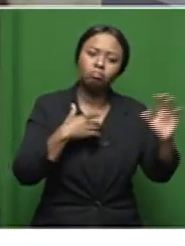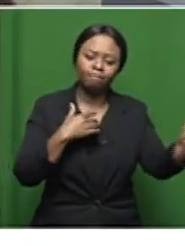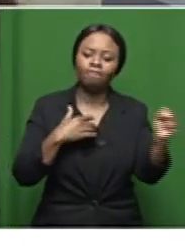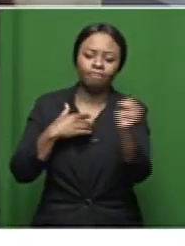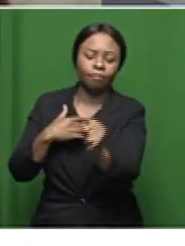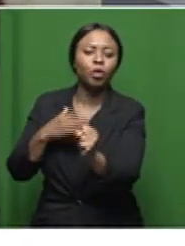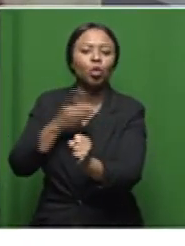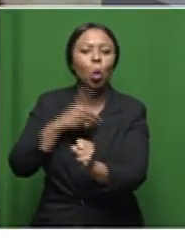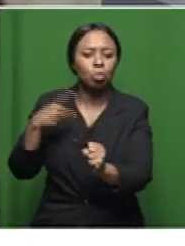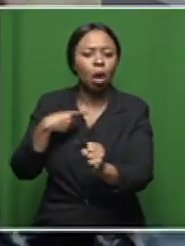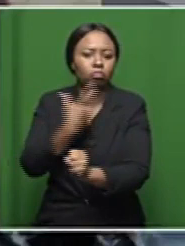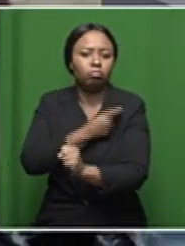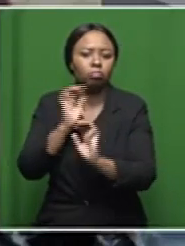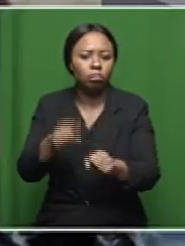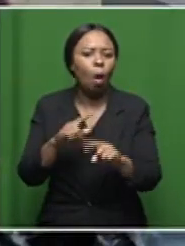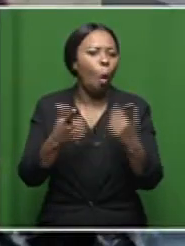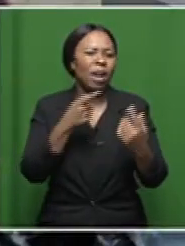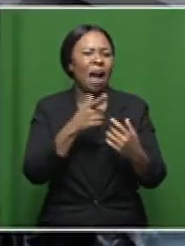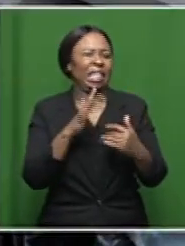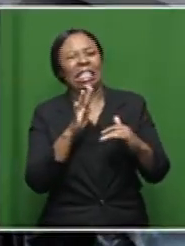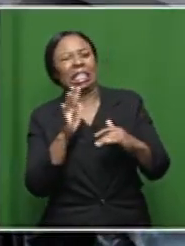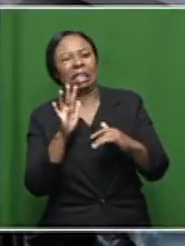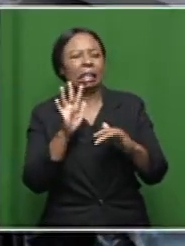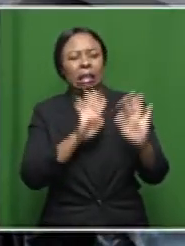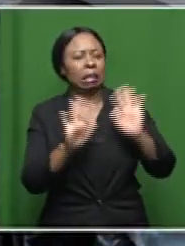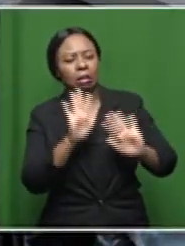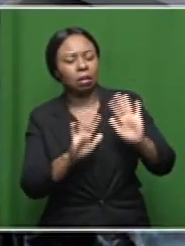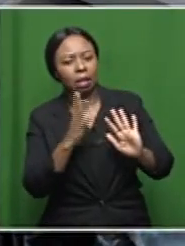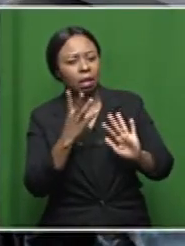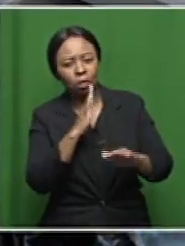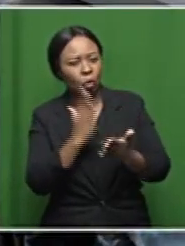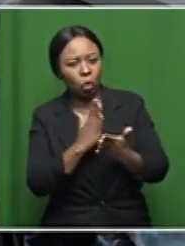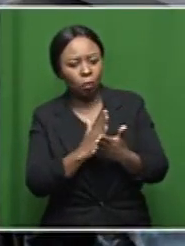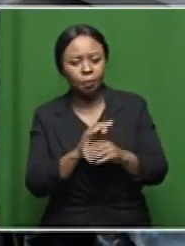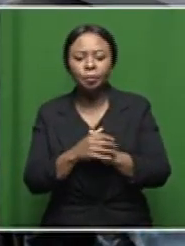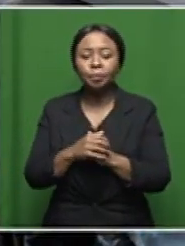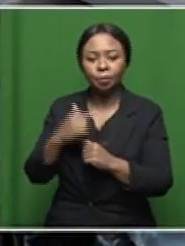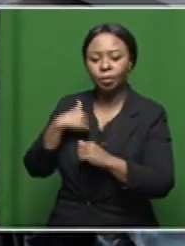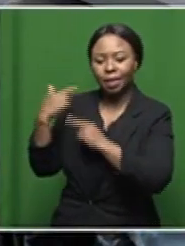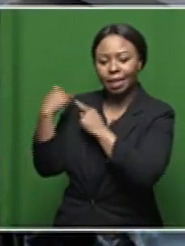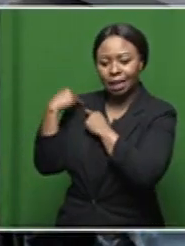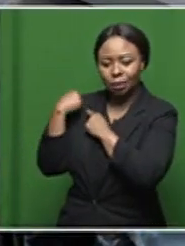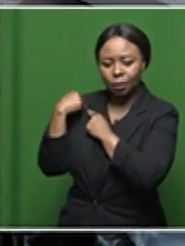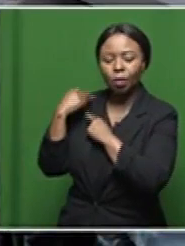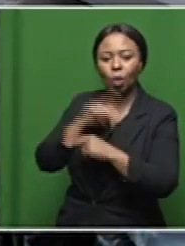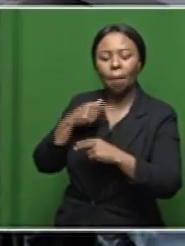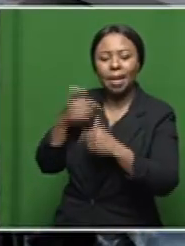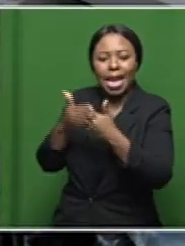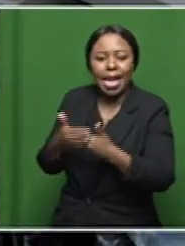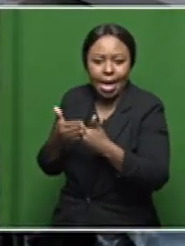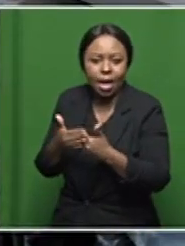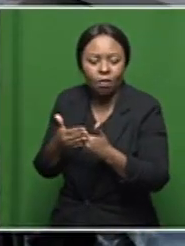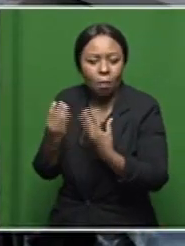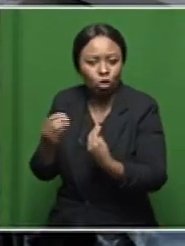daughter there, or are you a skeptic as well? I have the responsibility to take care of my child because I'm her caregiver. So I